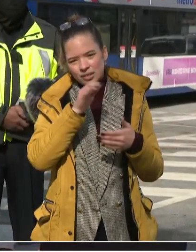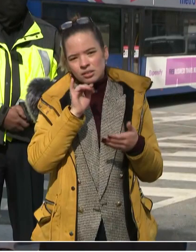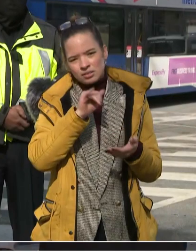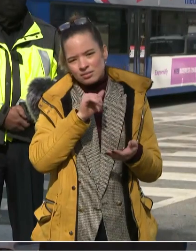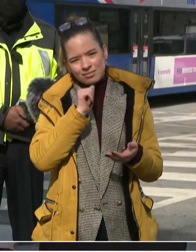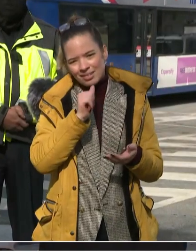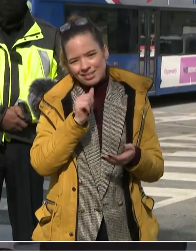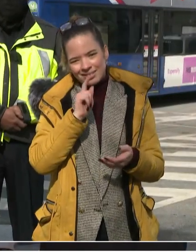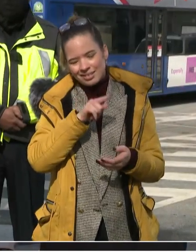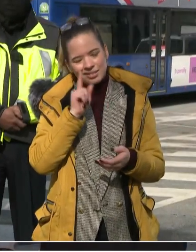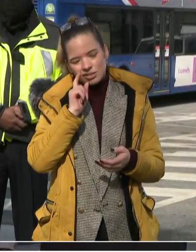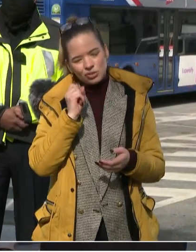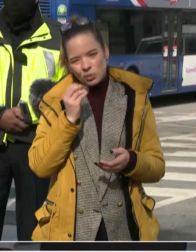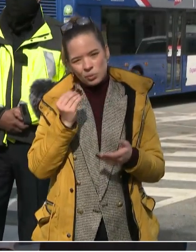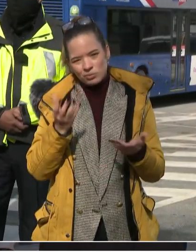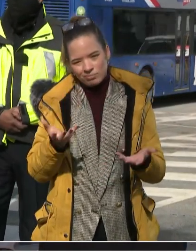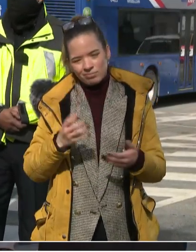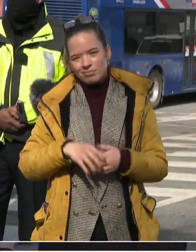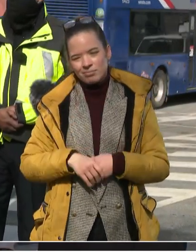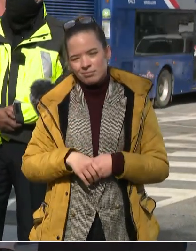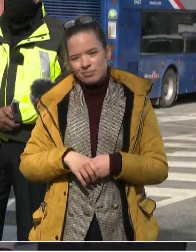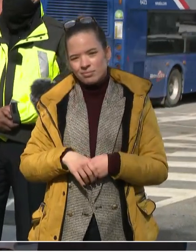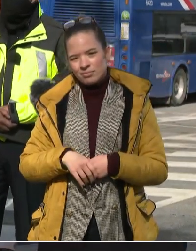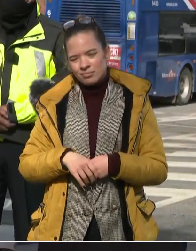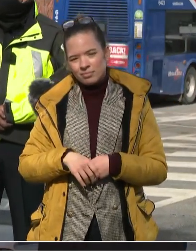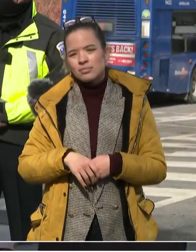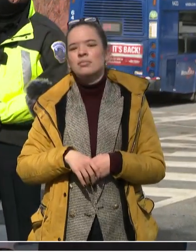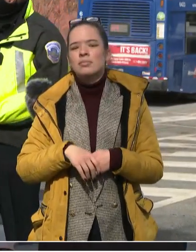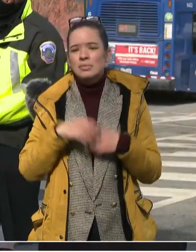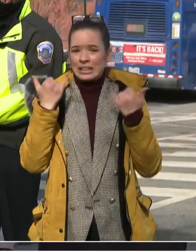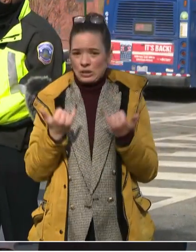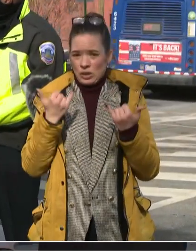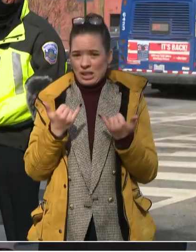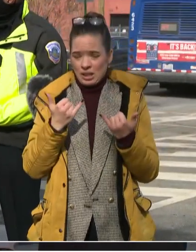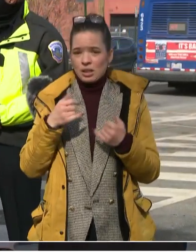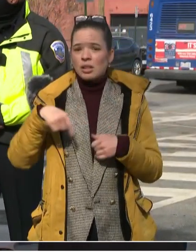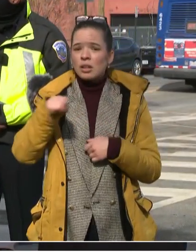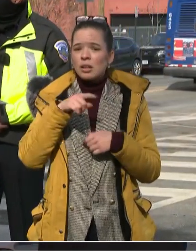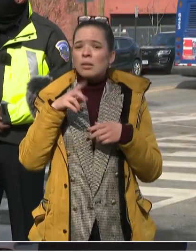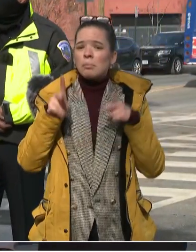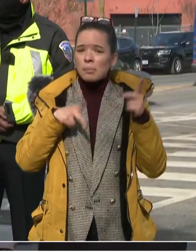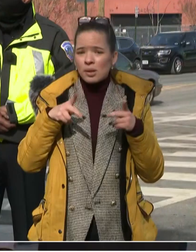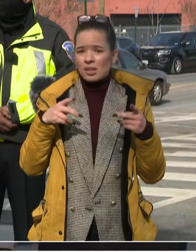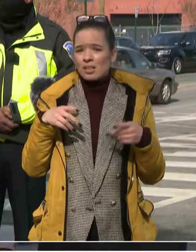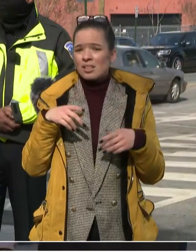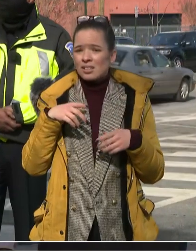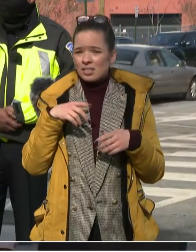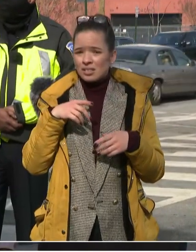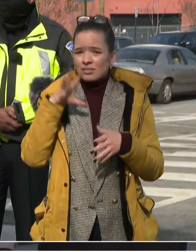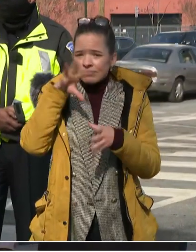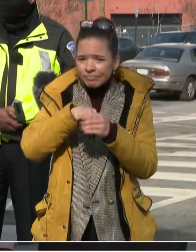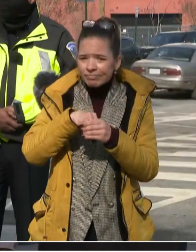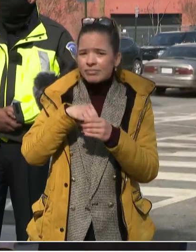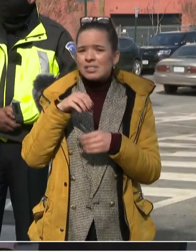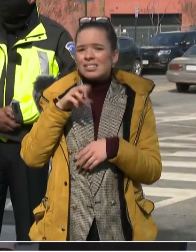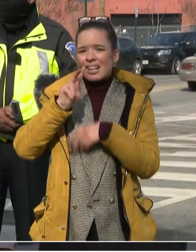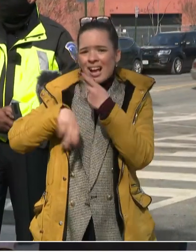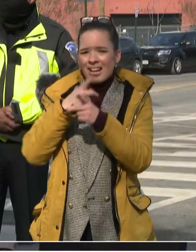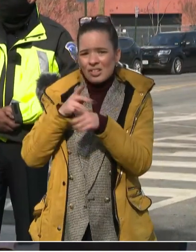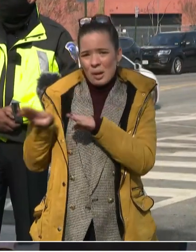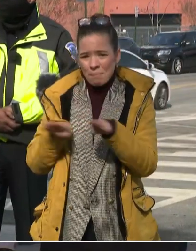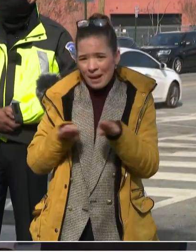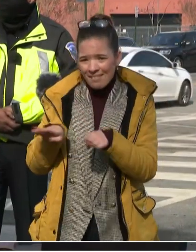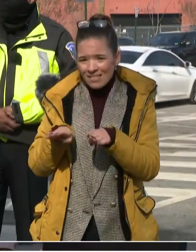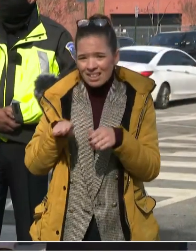have a system in place right now that allows young people to engage in this type of behavior, and the consequences have been